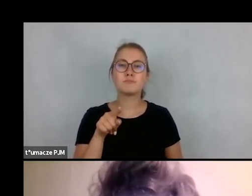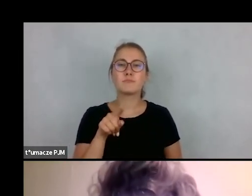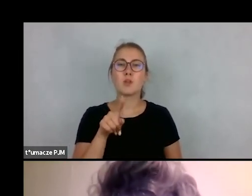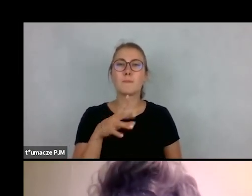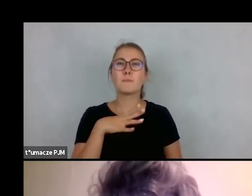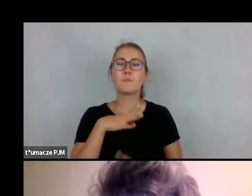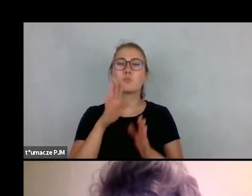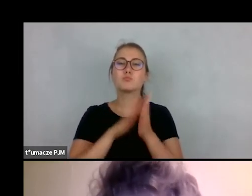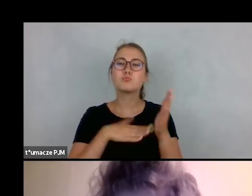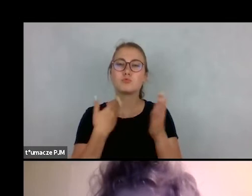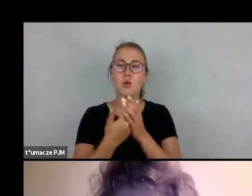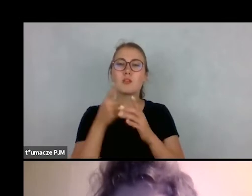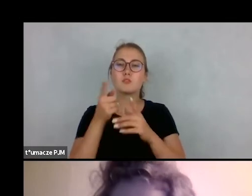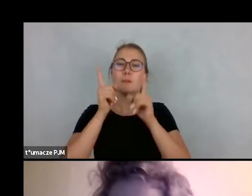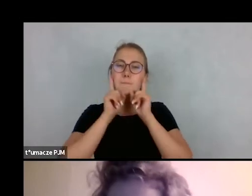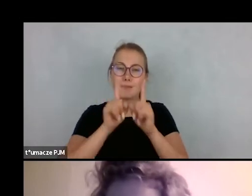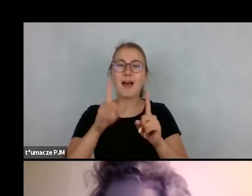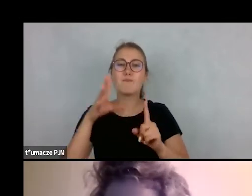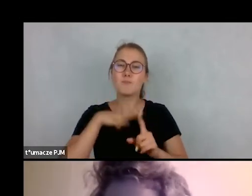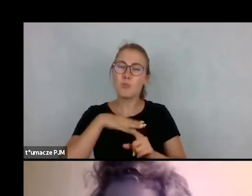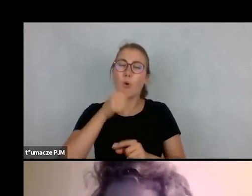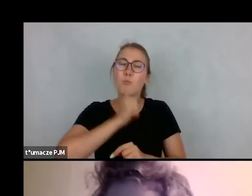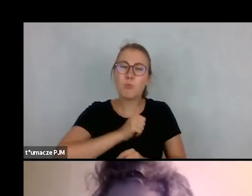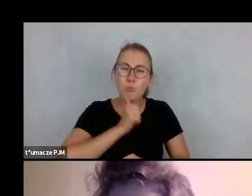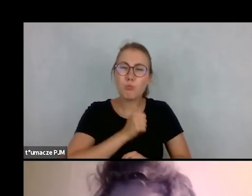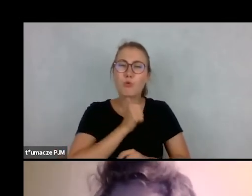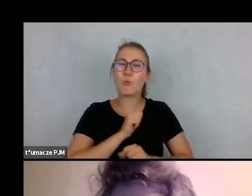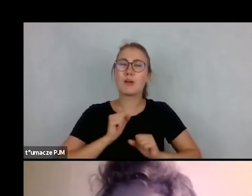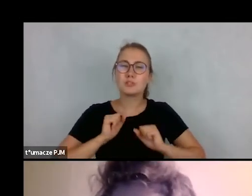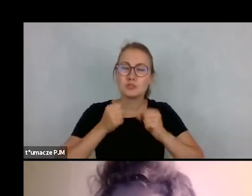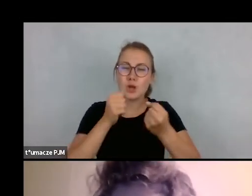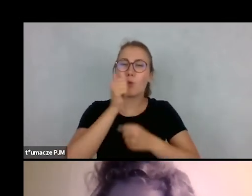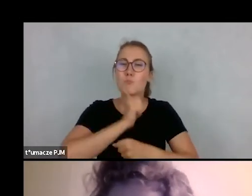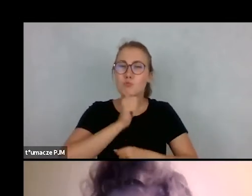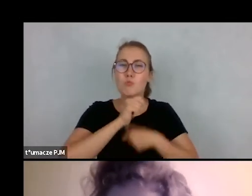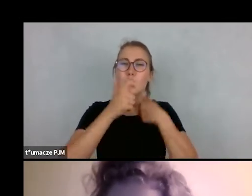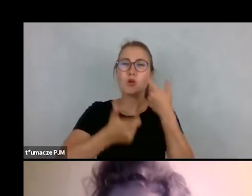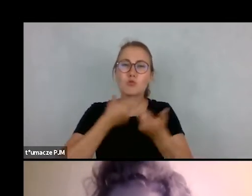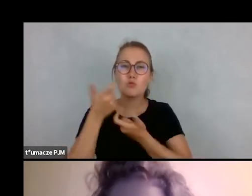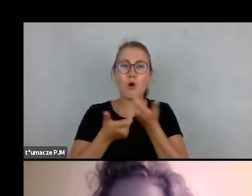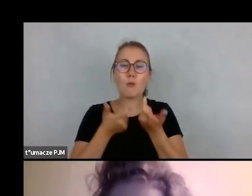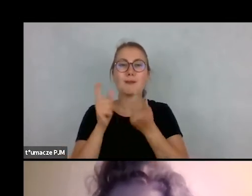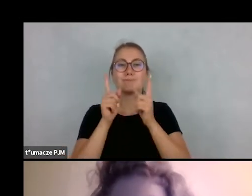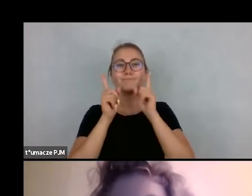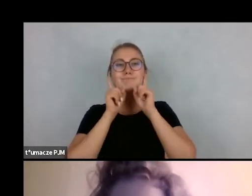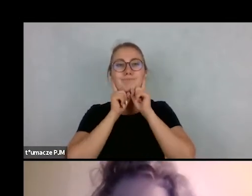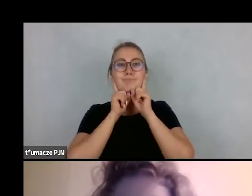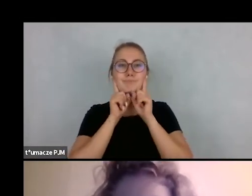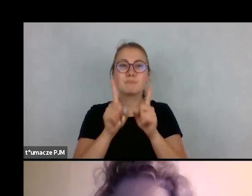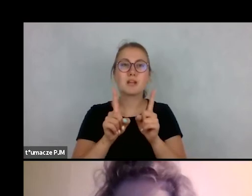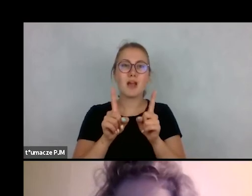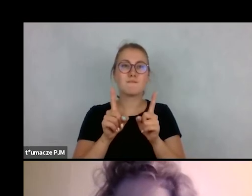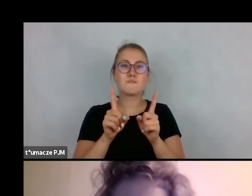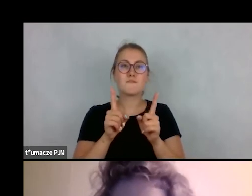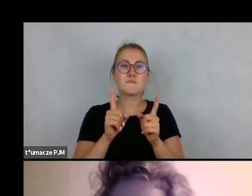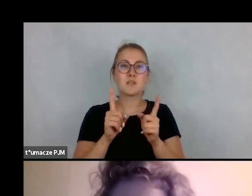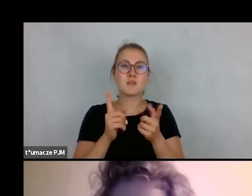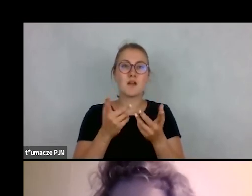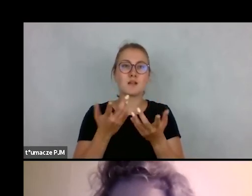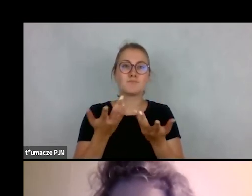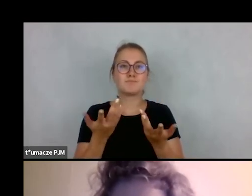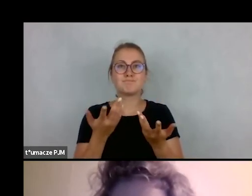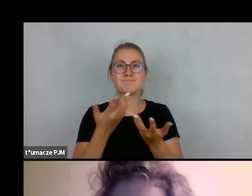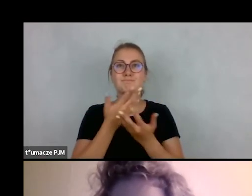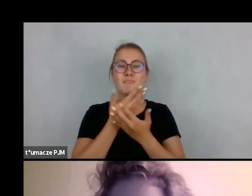schools. And partly that was because schools are very hard to get into in South Africa. And